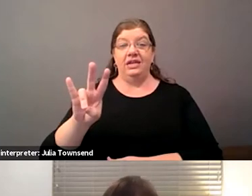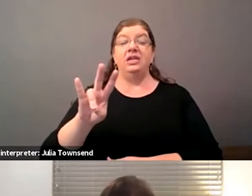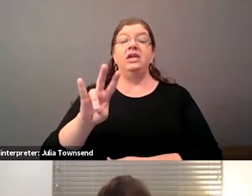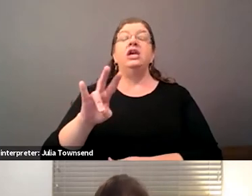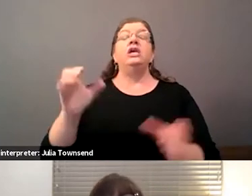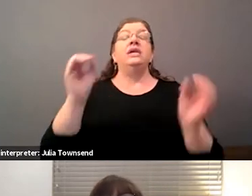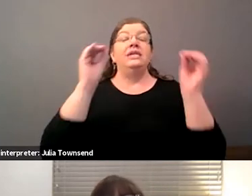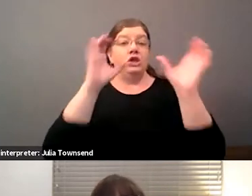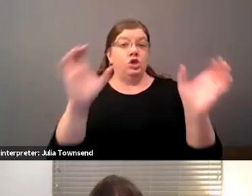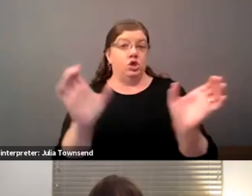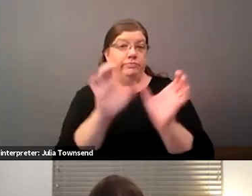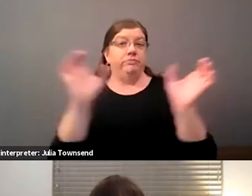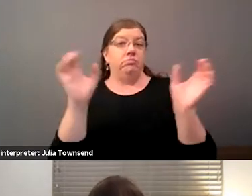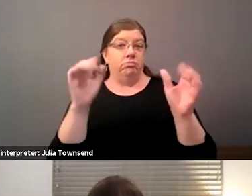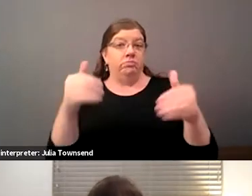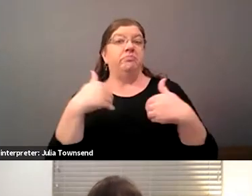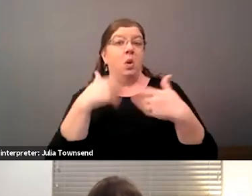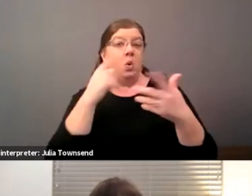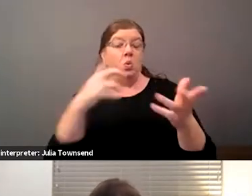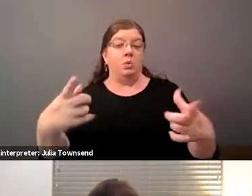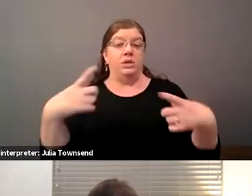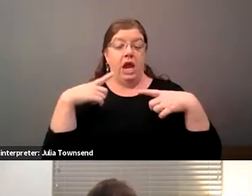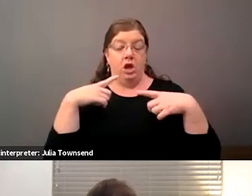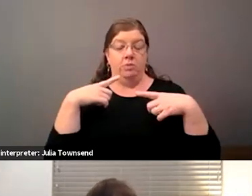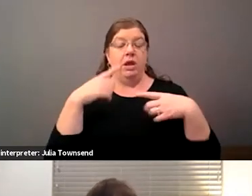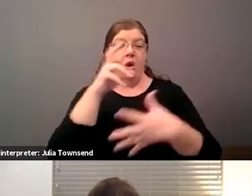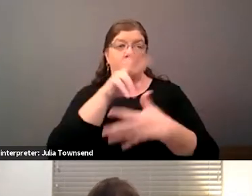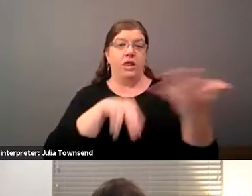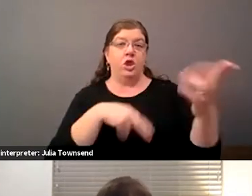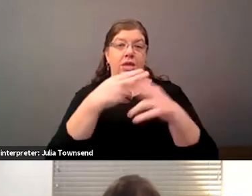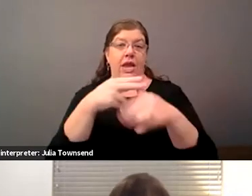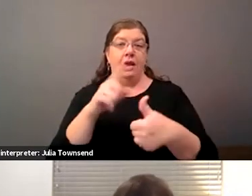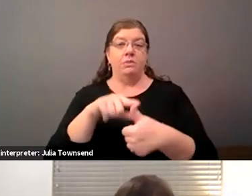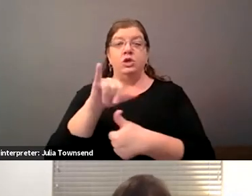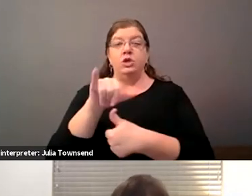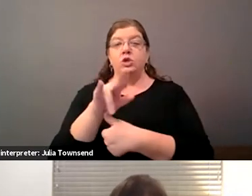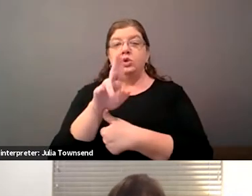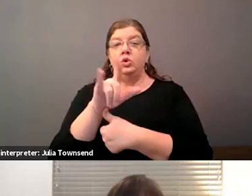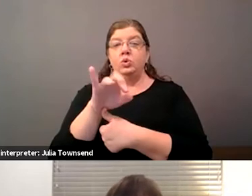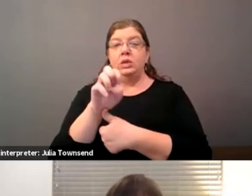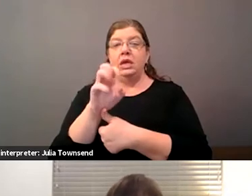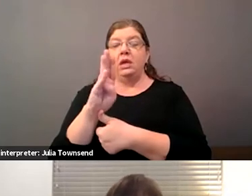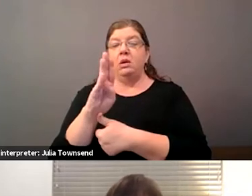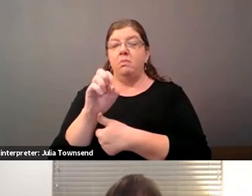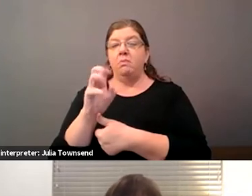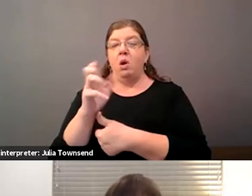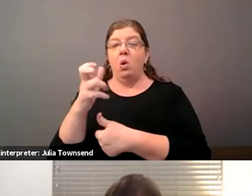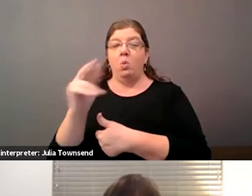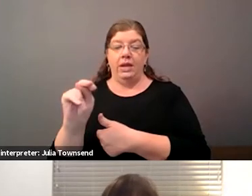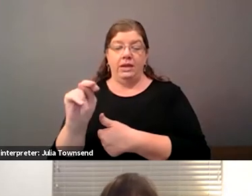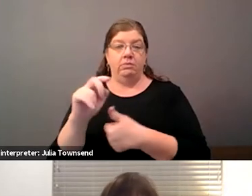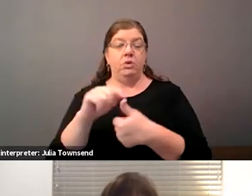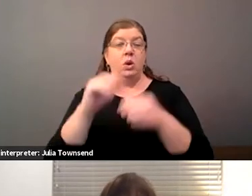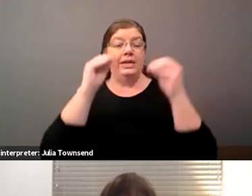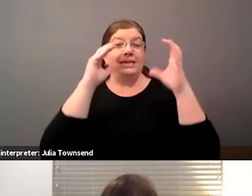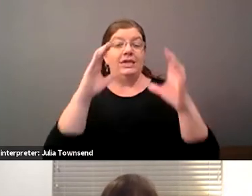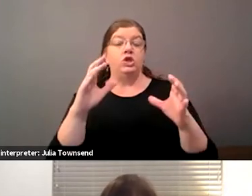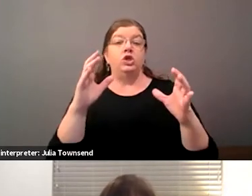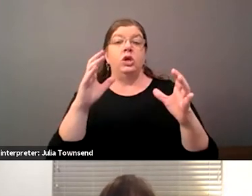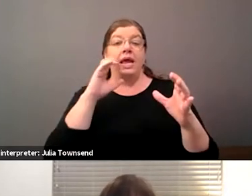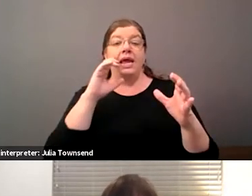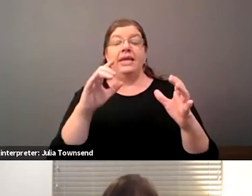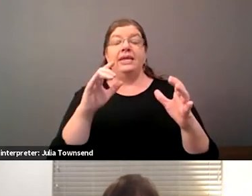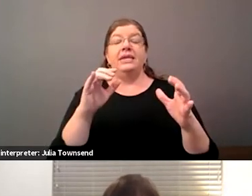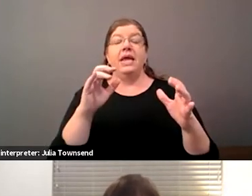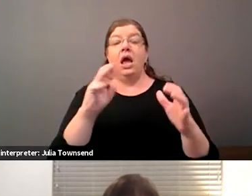retirements and i'd like to read their names uh julie bowen who was a teacher at is a